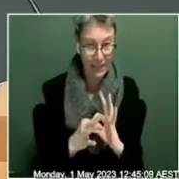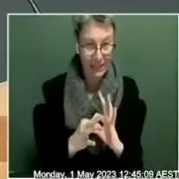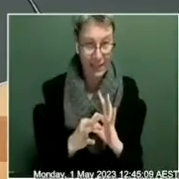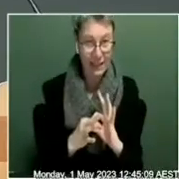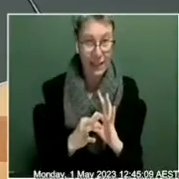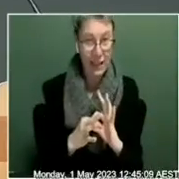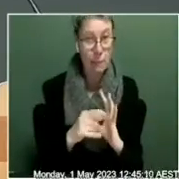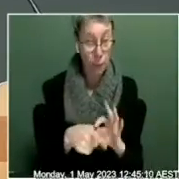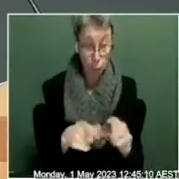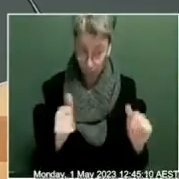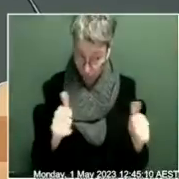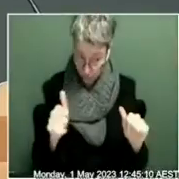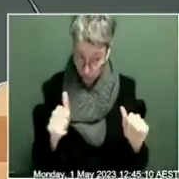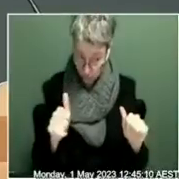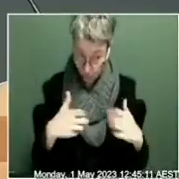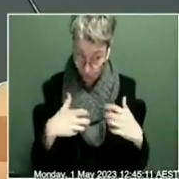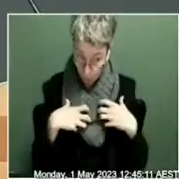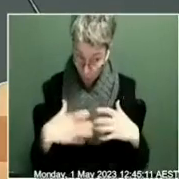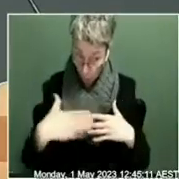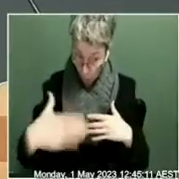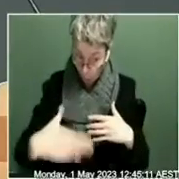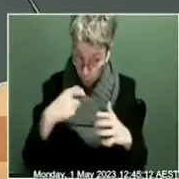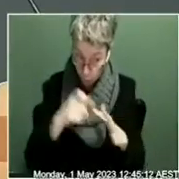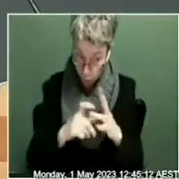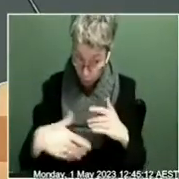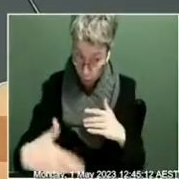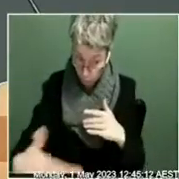that objective. Yes, there absolutely is.